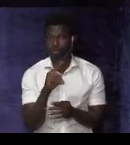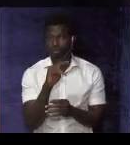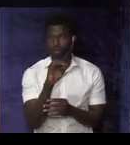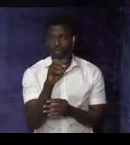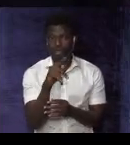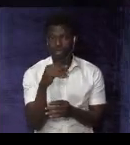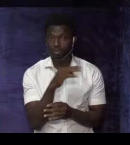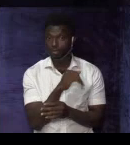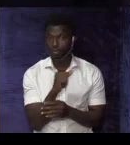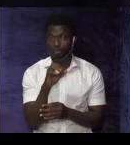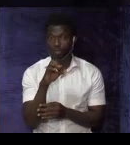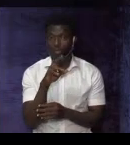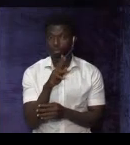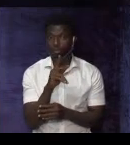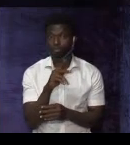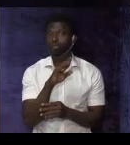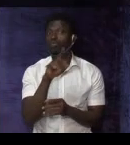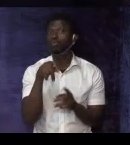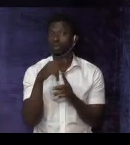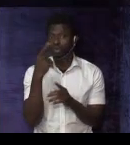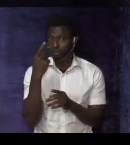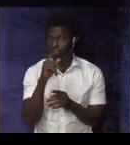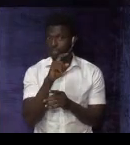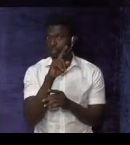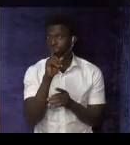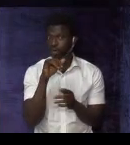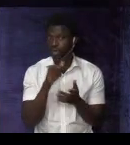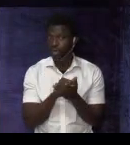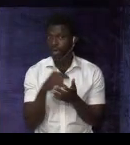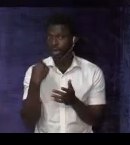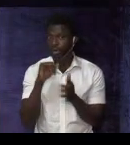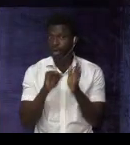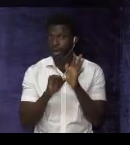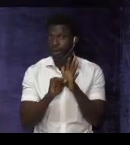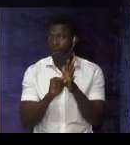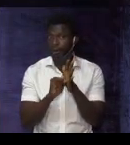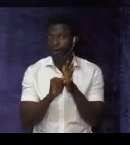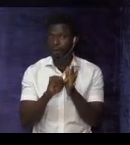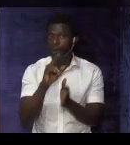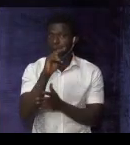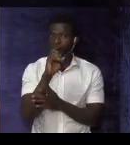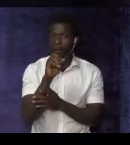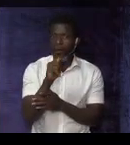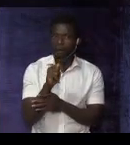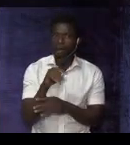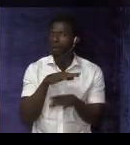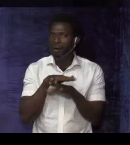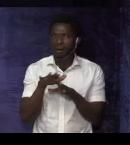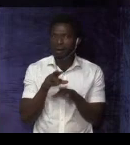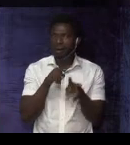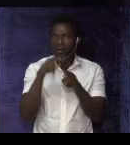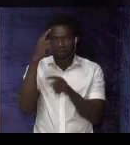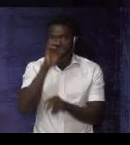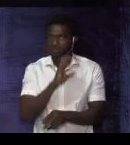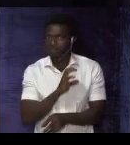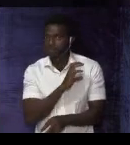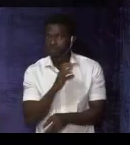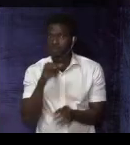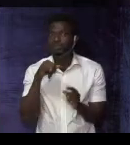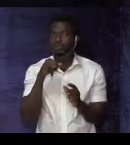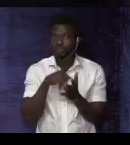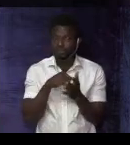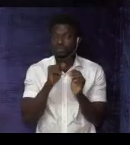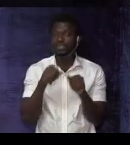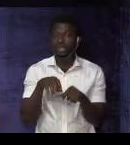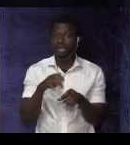of a cube. So when you see a question that says you should identify the net of the shape, you don't have to keep looking for the cross. The net of a cube could